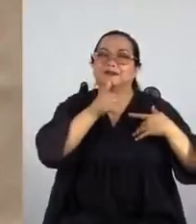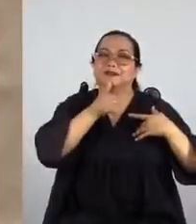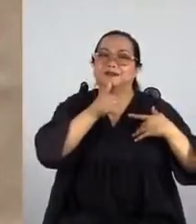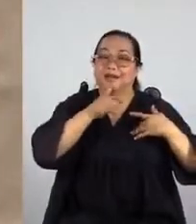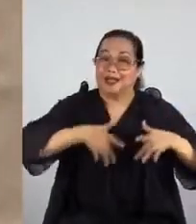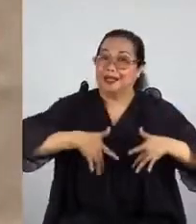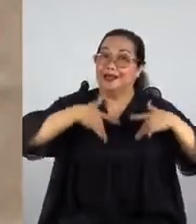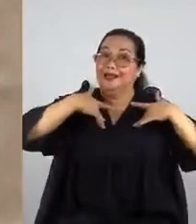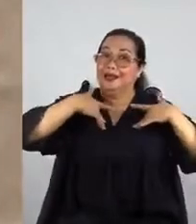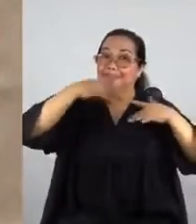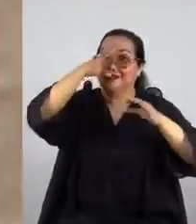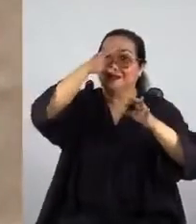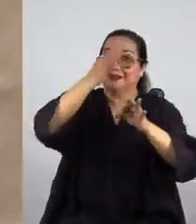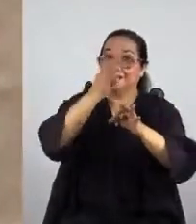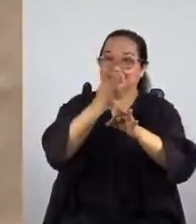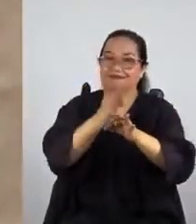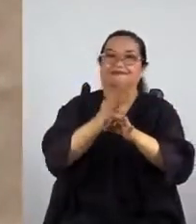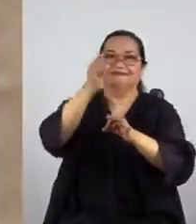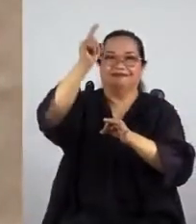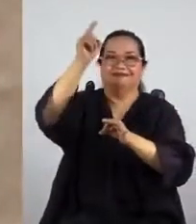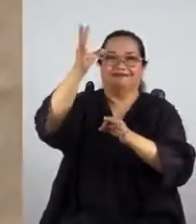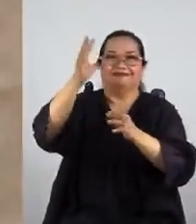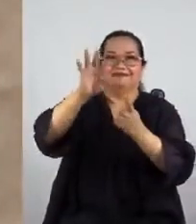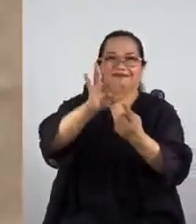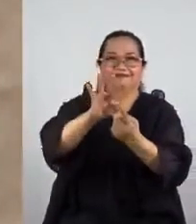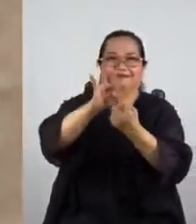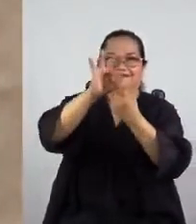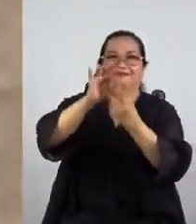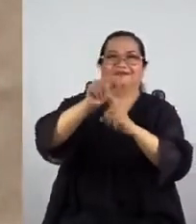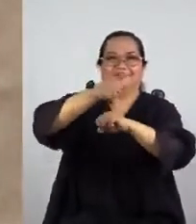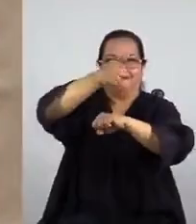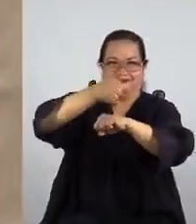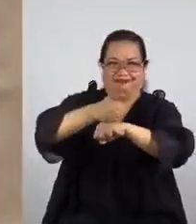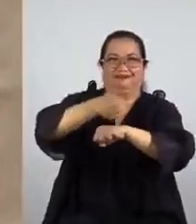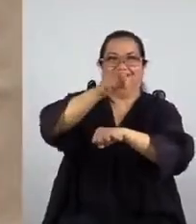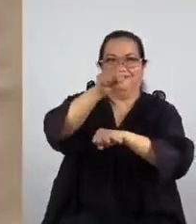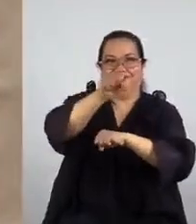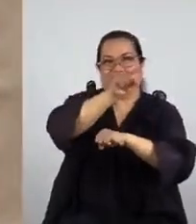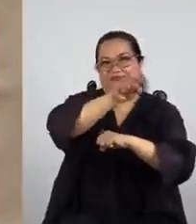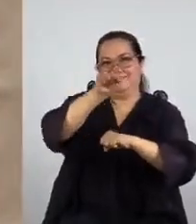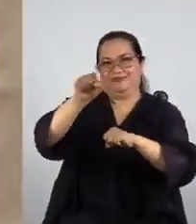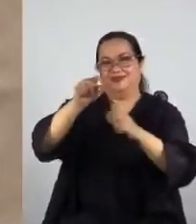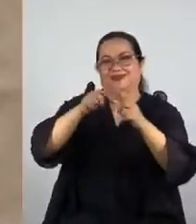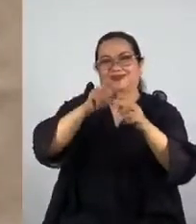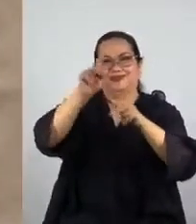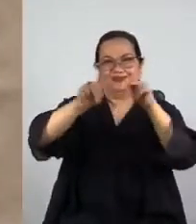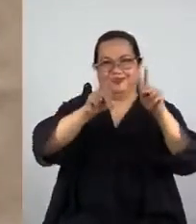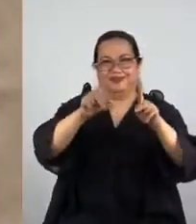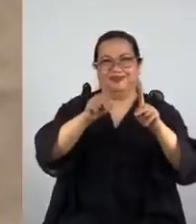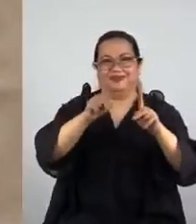faith in the life God had uniquely ordained for them.